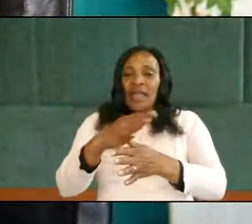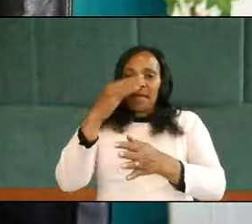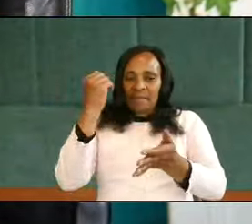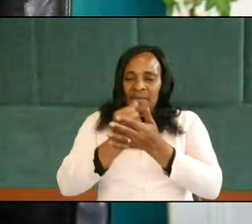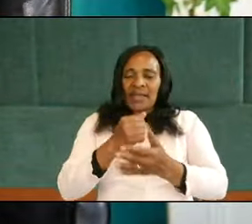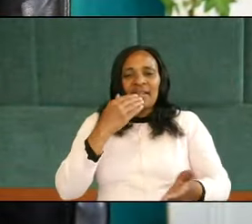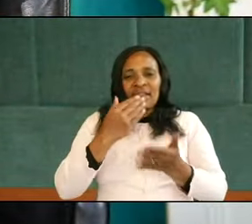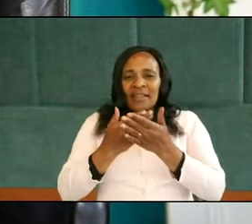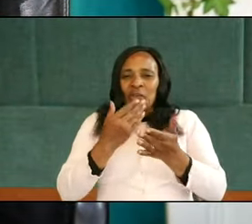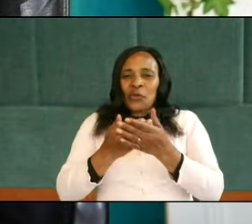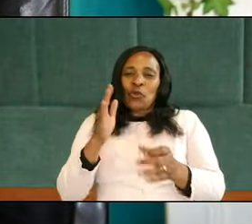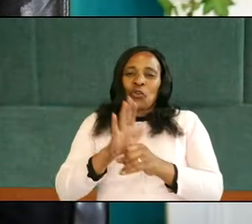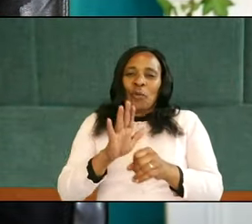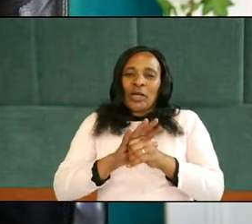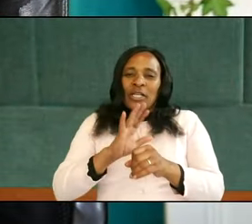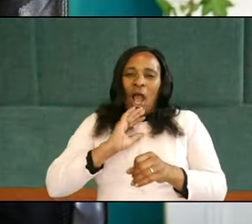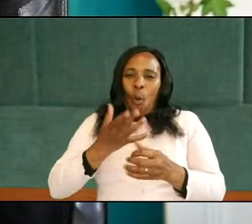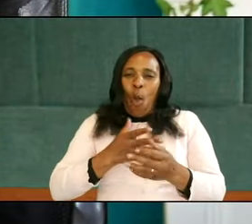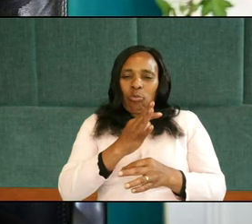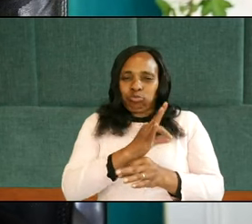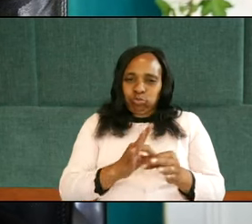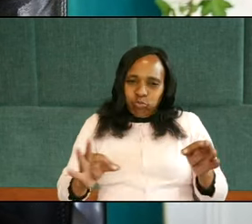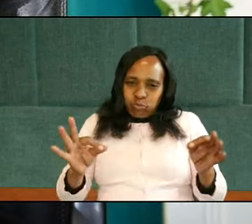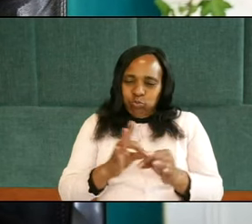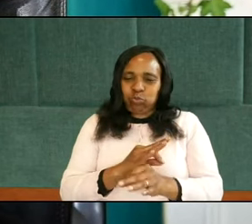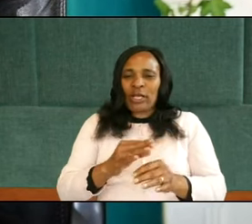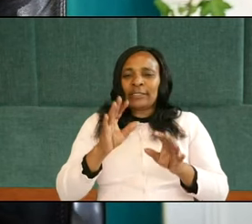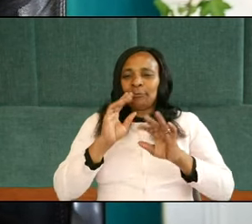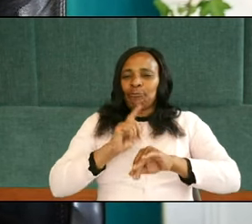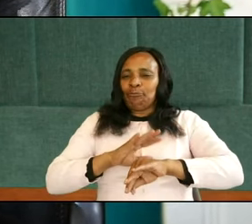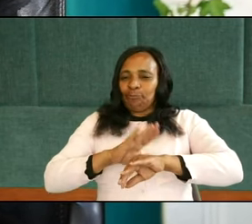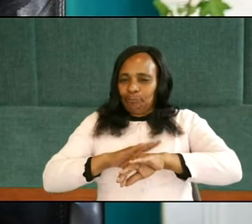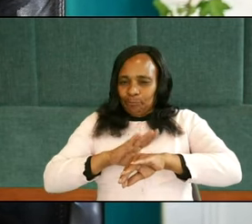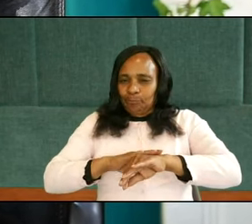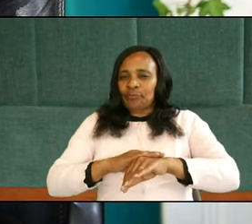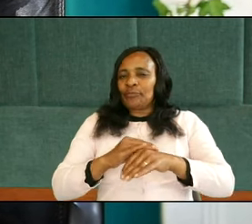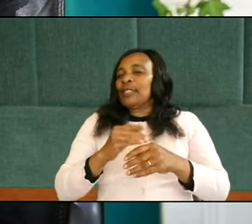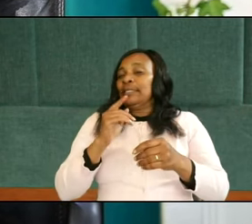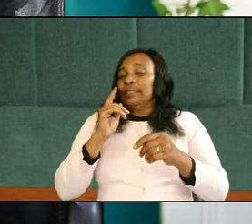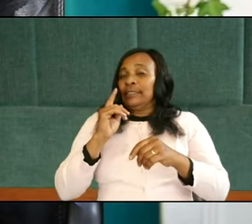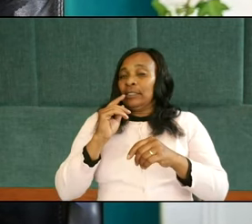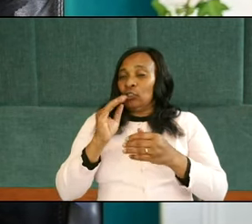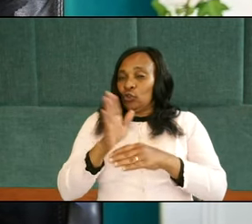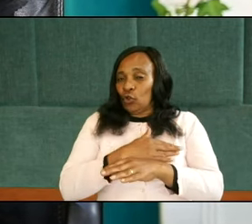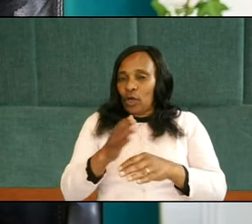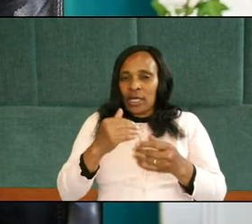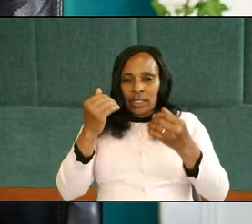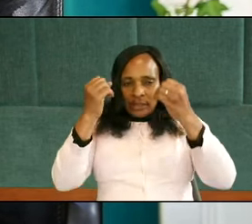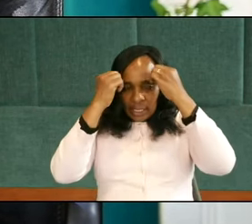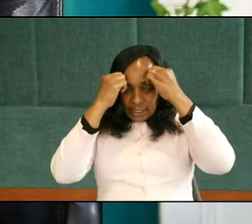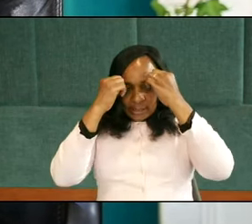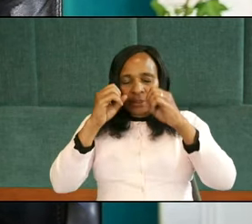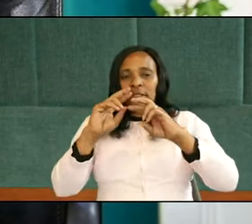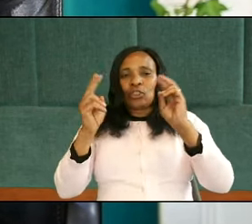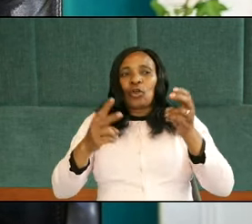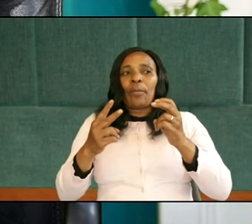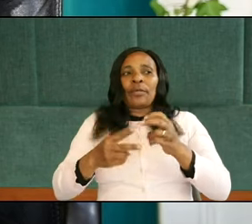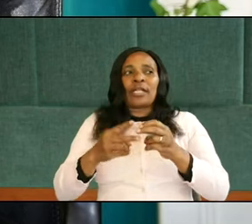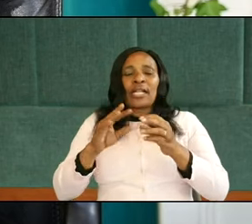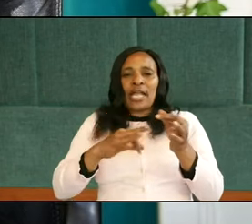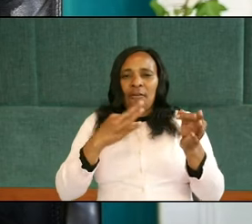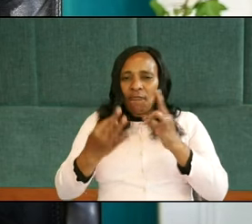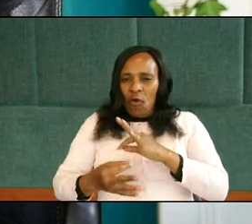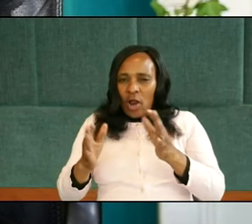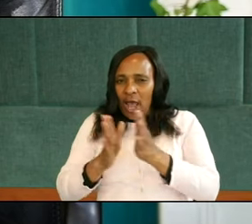Amen. Thank you so much, our orchestra, for such a timely song. So we are studying the topic, The Fall